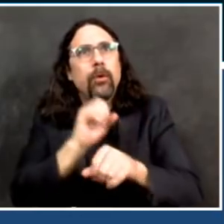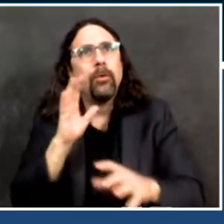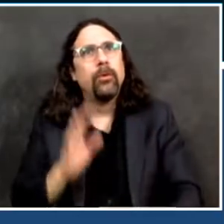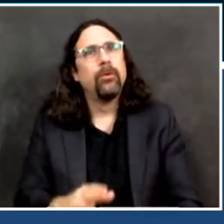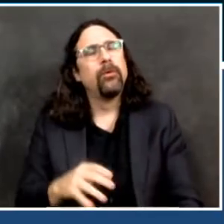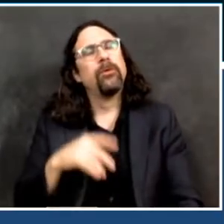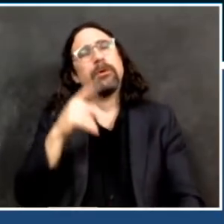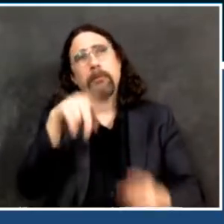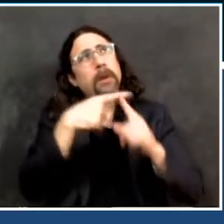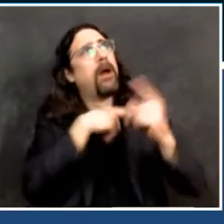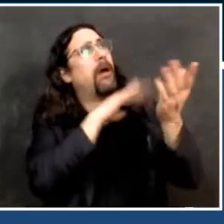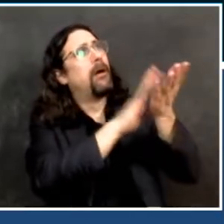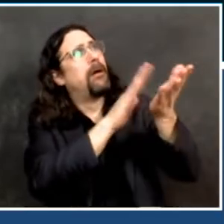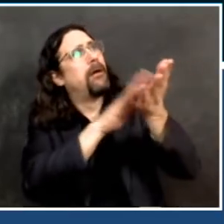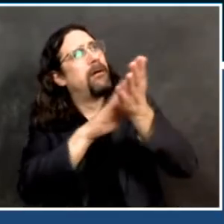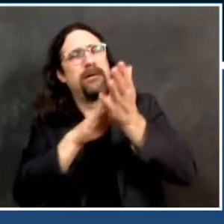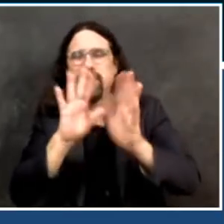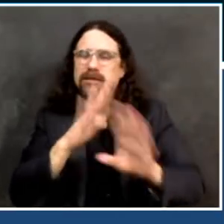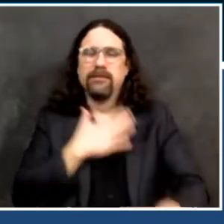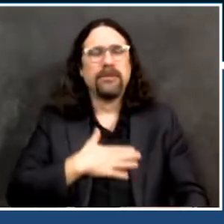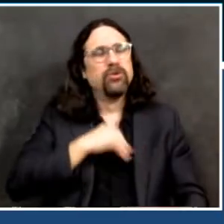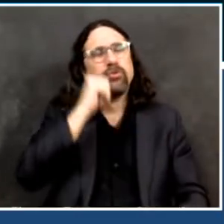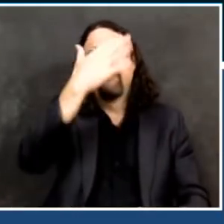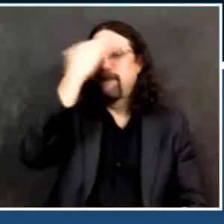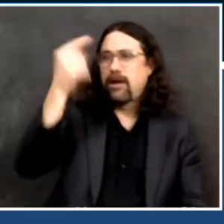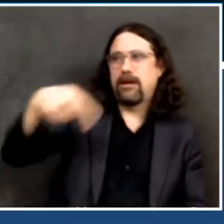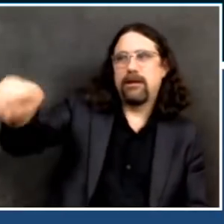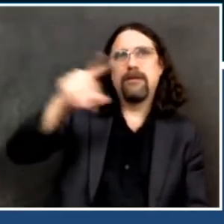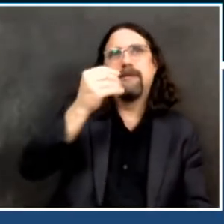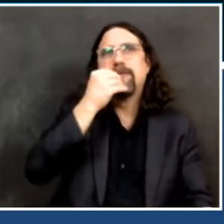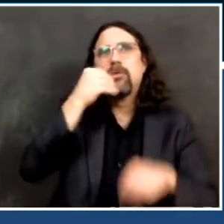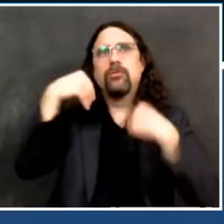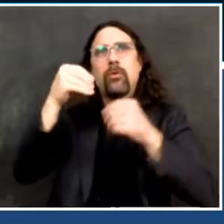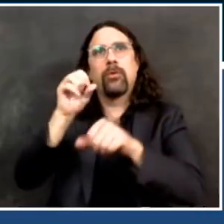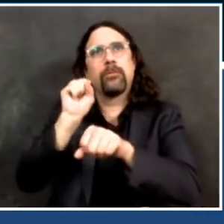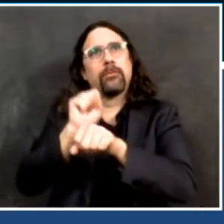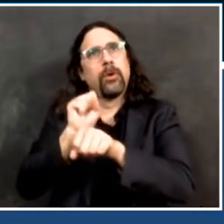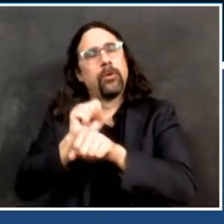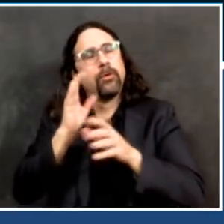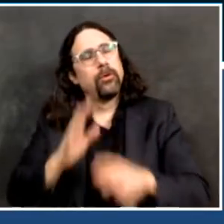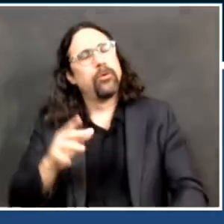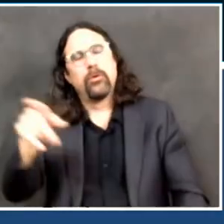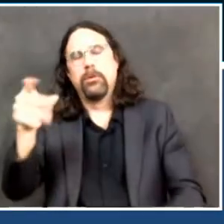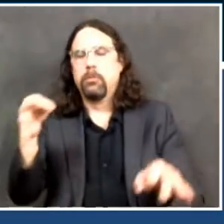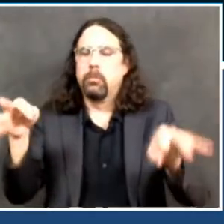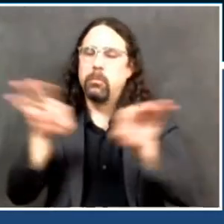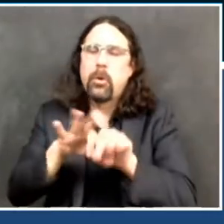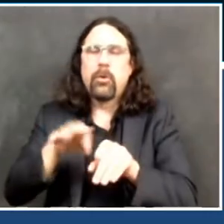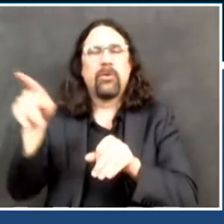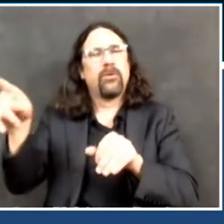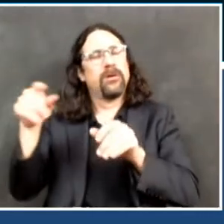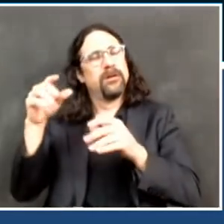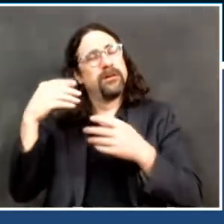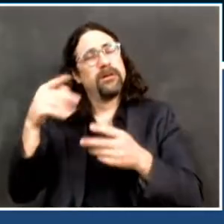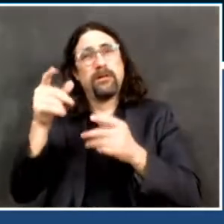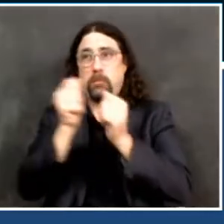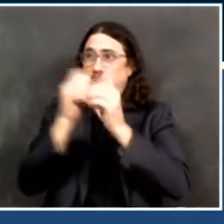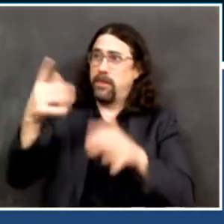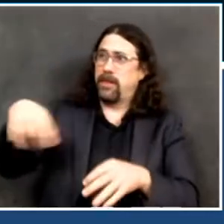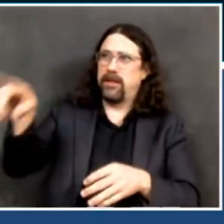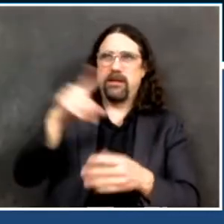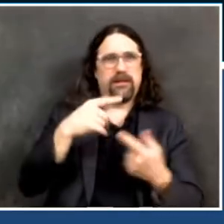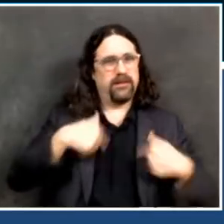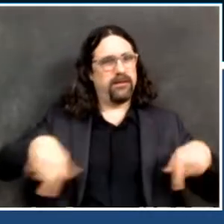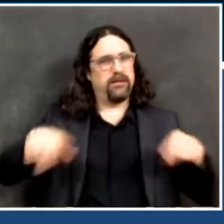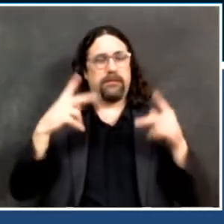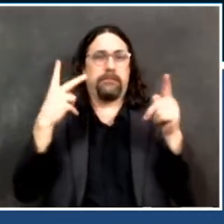crisis, keeping the health system going, keeping us safe. But let's give a lot of appreciation,